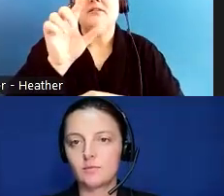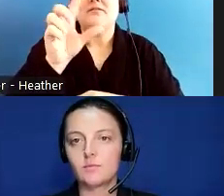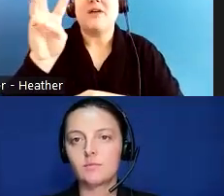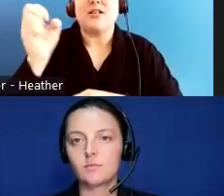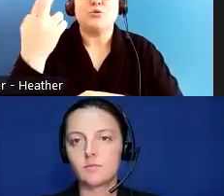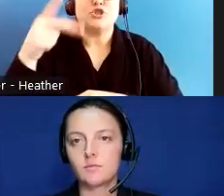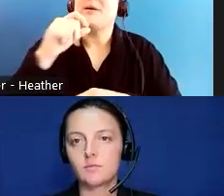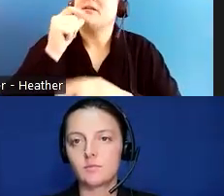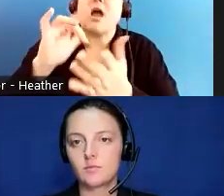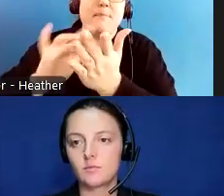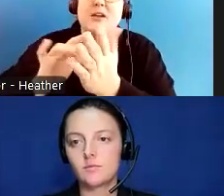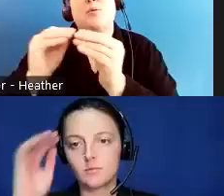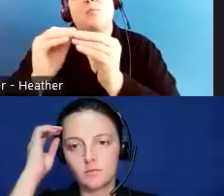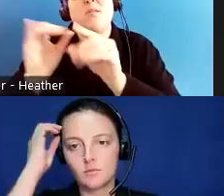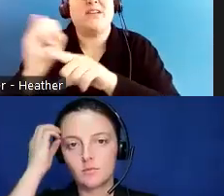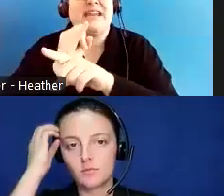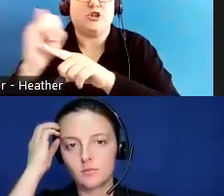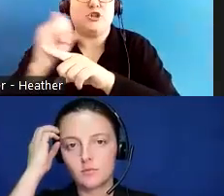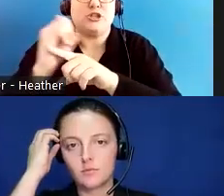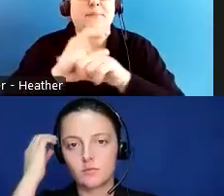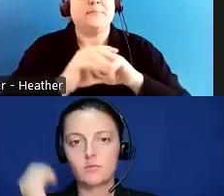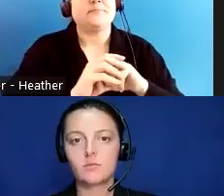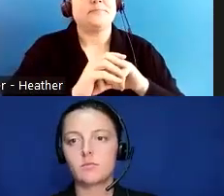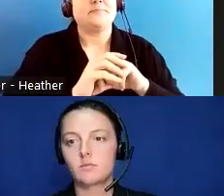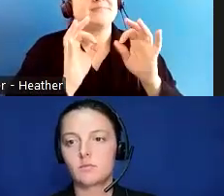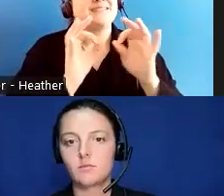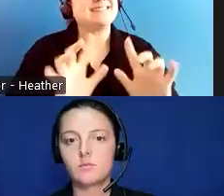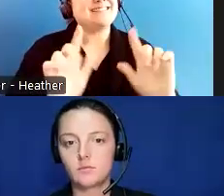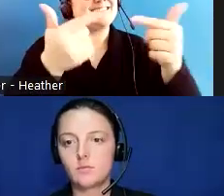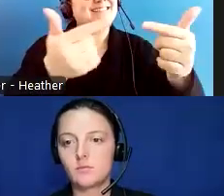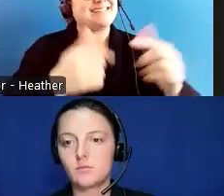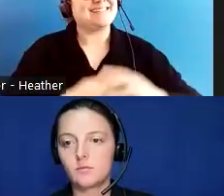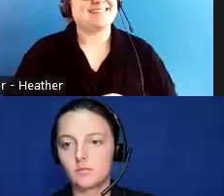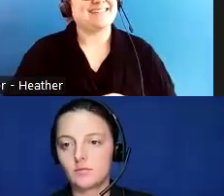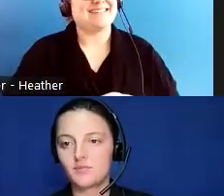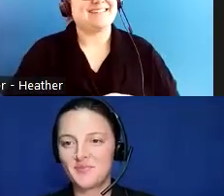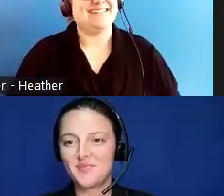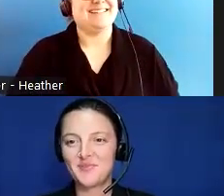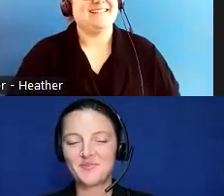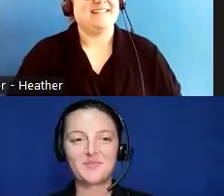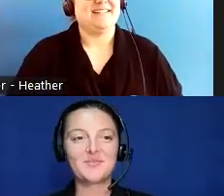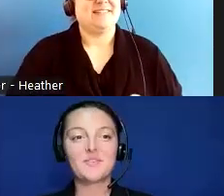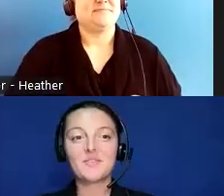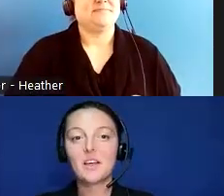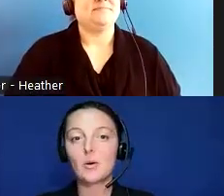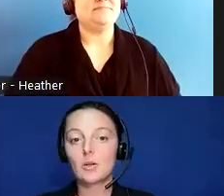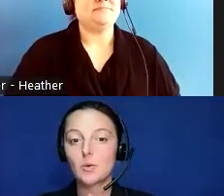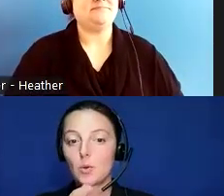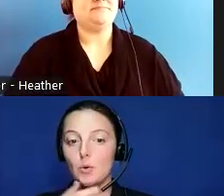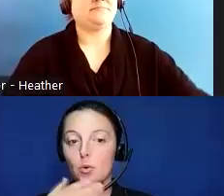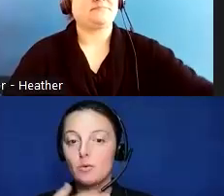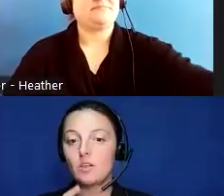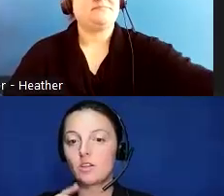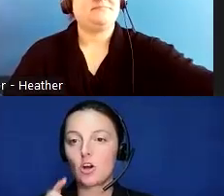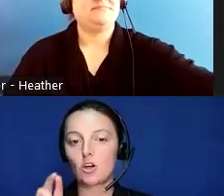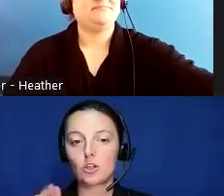more of an internship. And I worked with Dr. Jack Prager, pictured here, on his street medicine program, where he